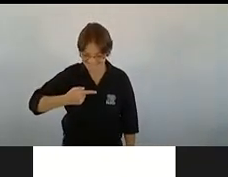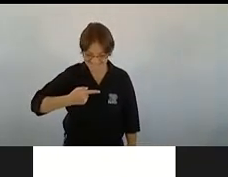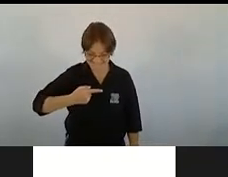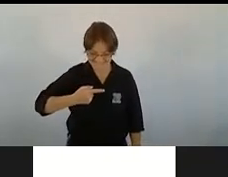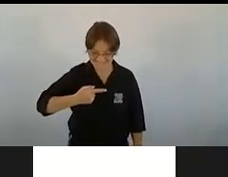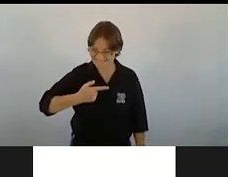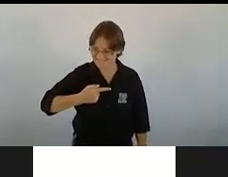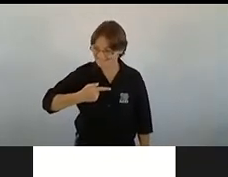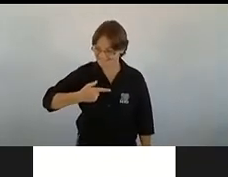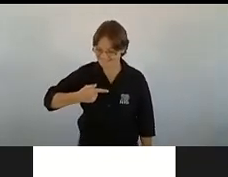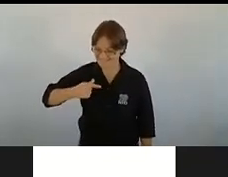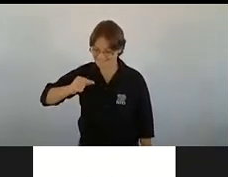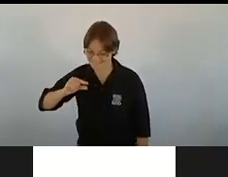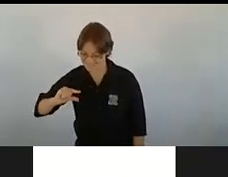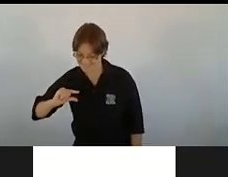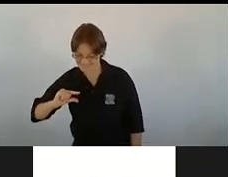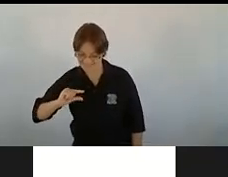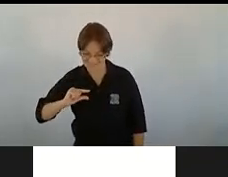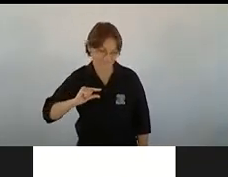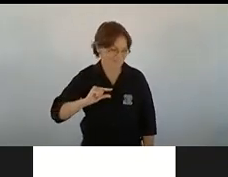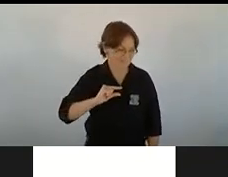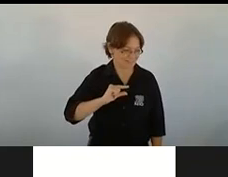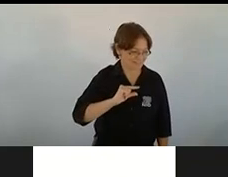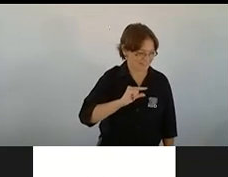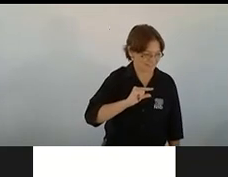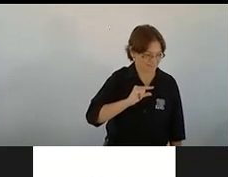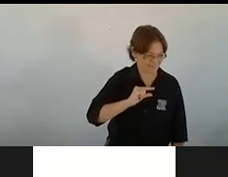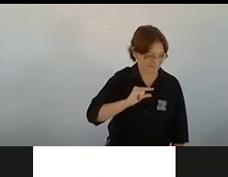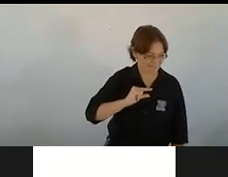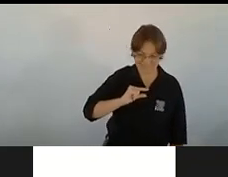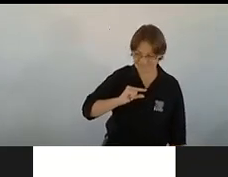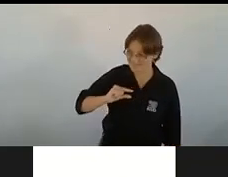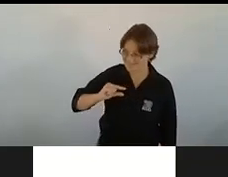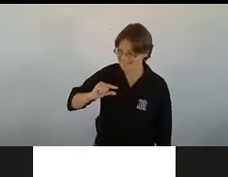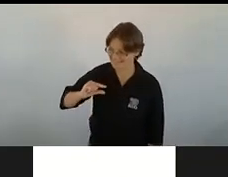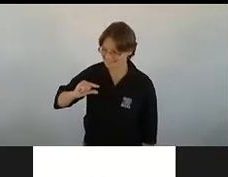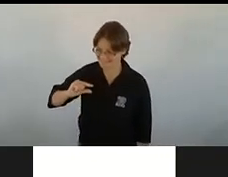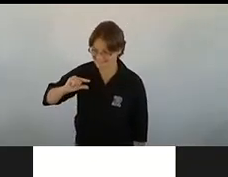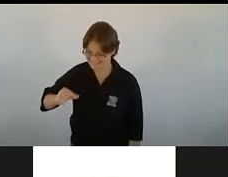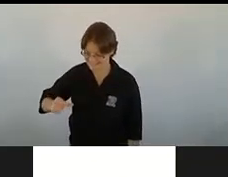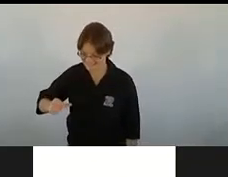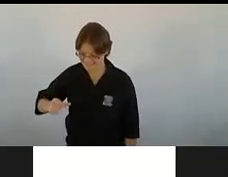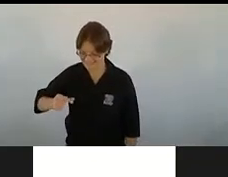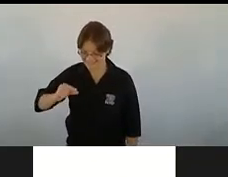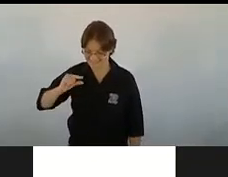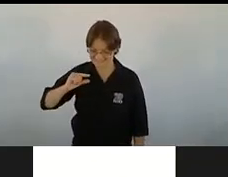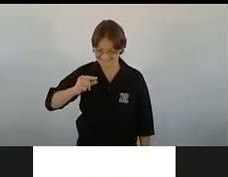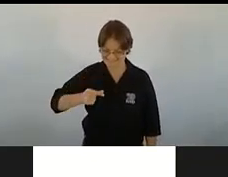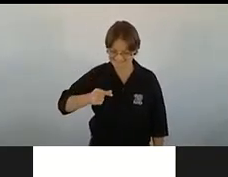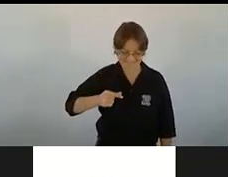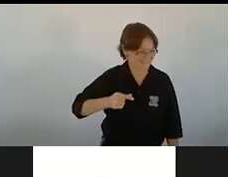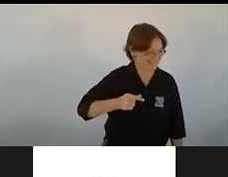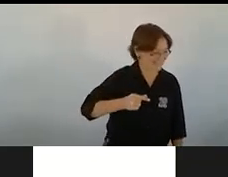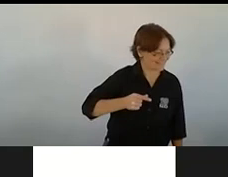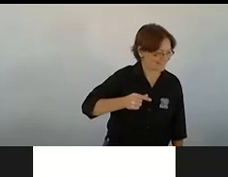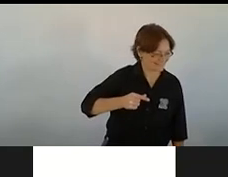G. Now you can see, if you notice, this is a different variation to what Simon used. So both are correct. So the important thing is